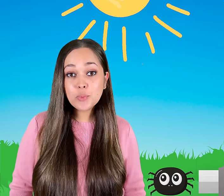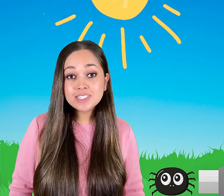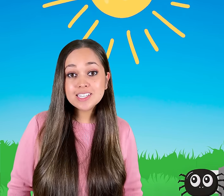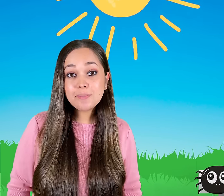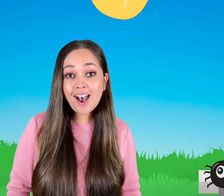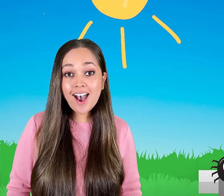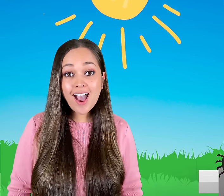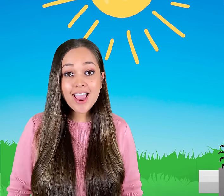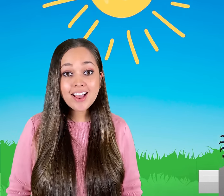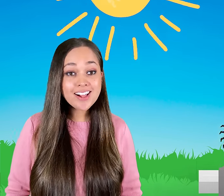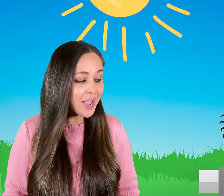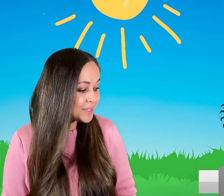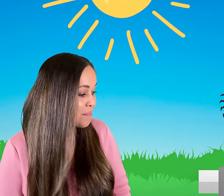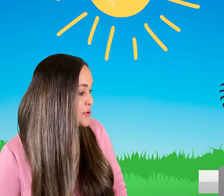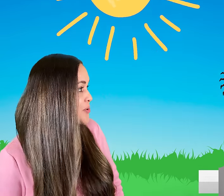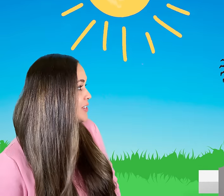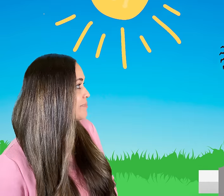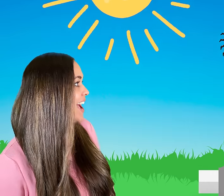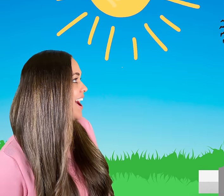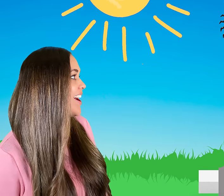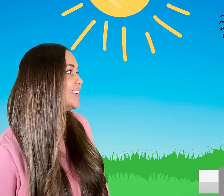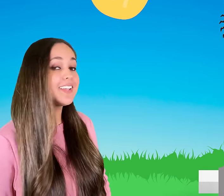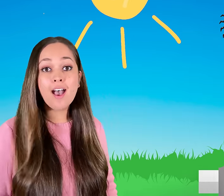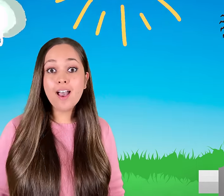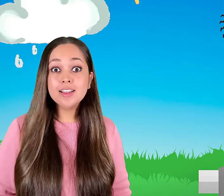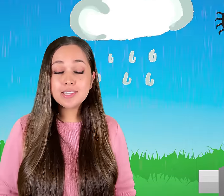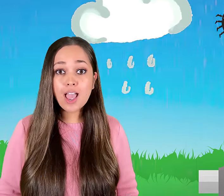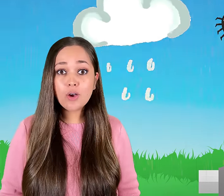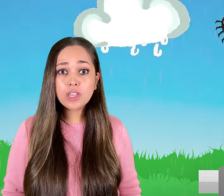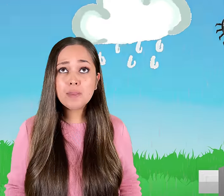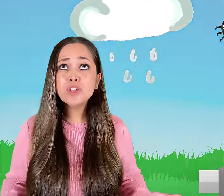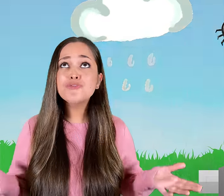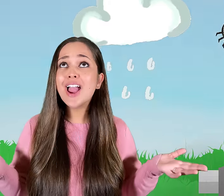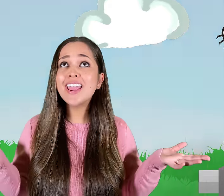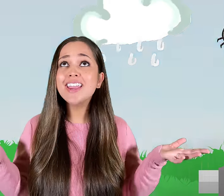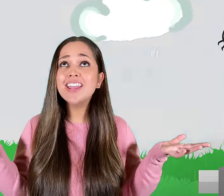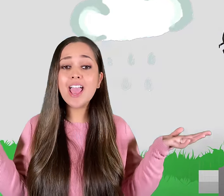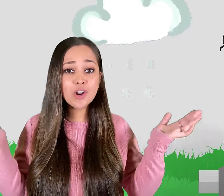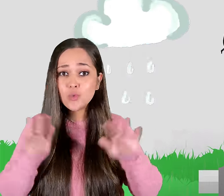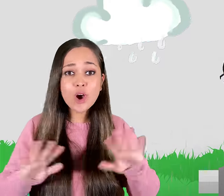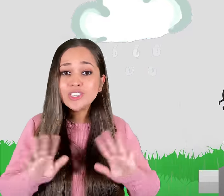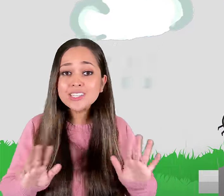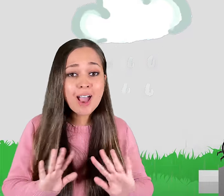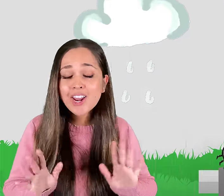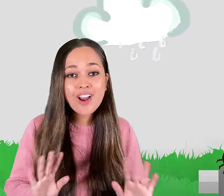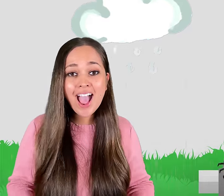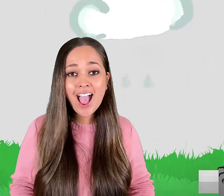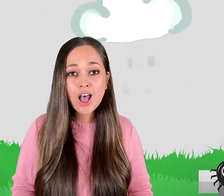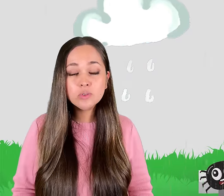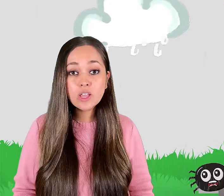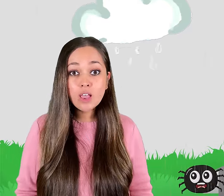Incy Wincy Spider climbed up the water spout. Down came the rain and washed the